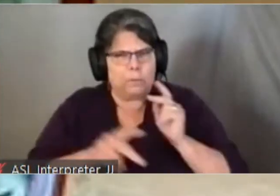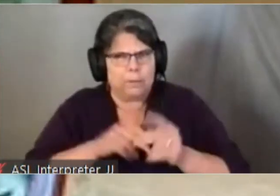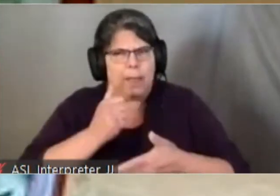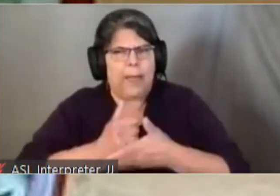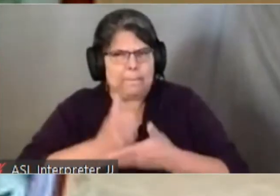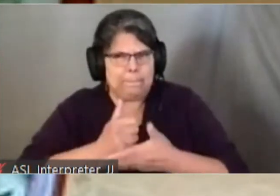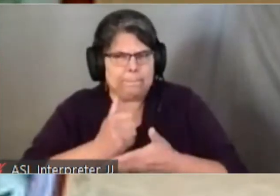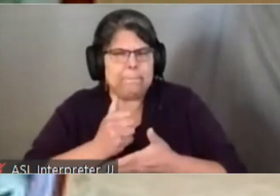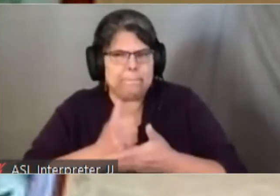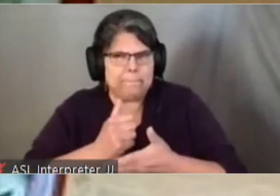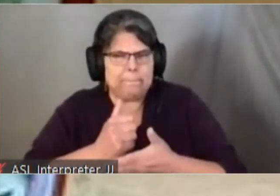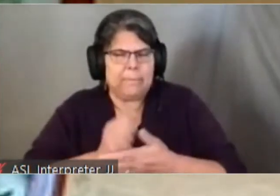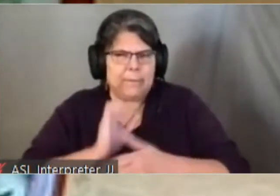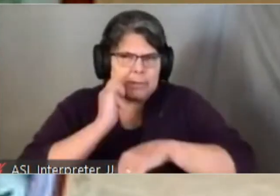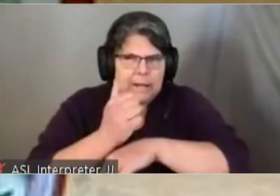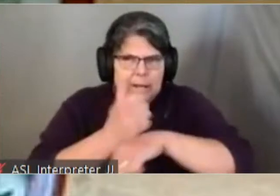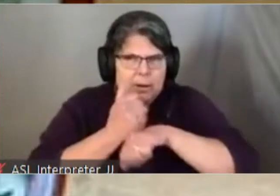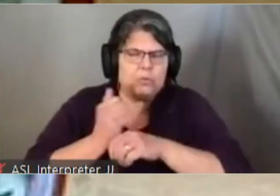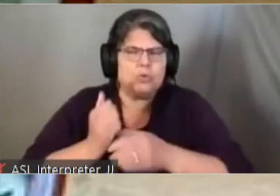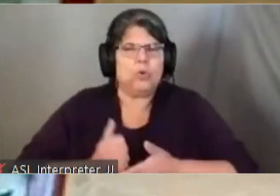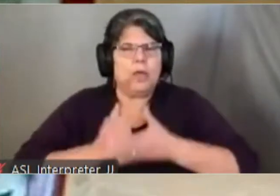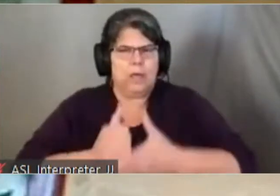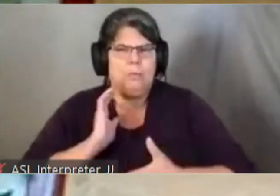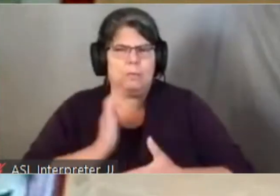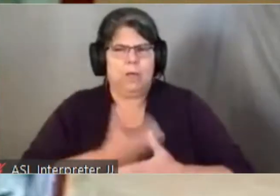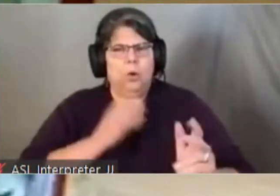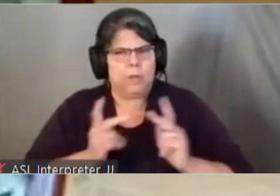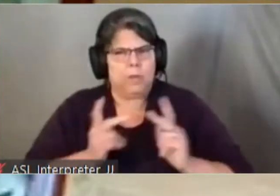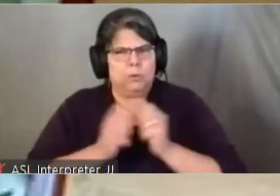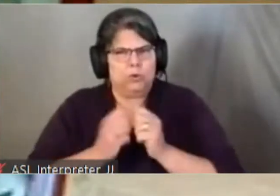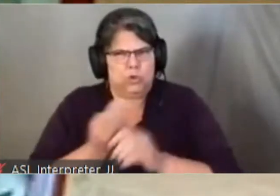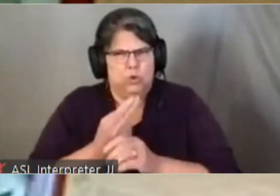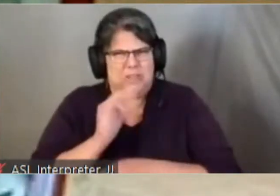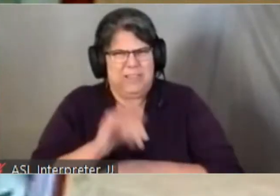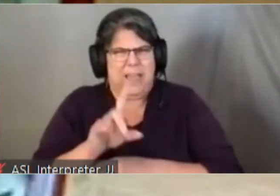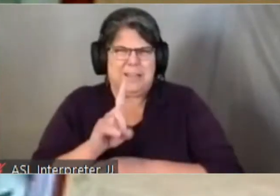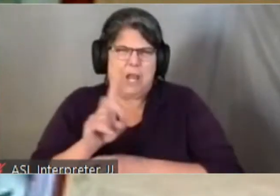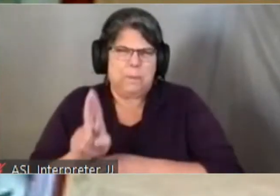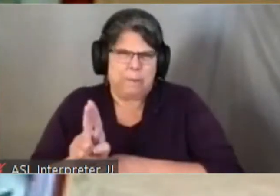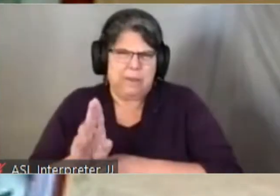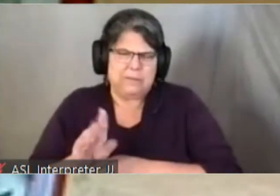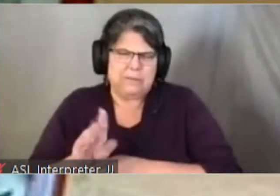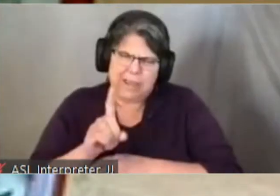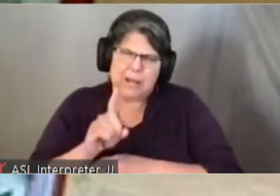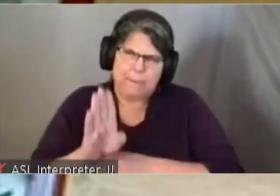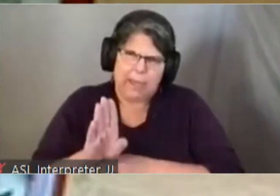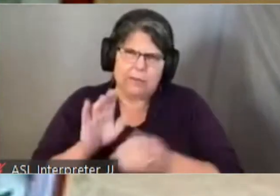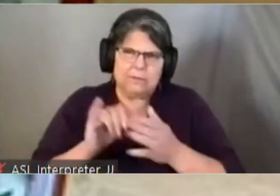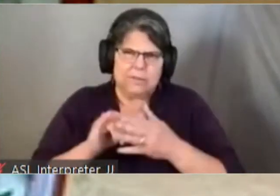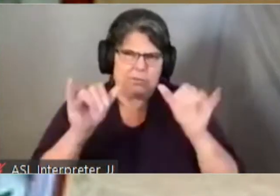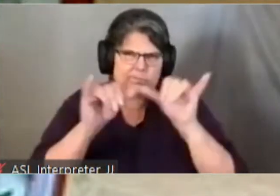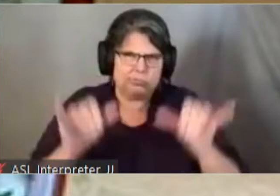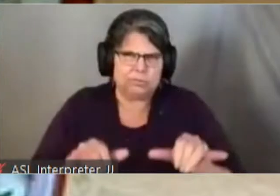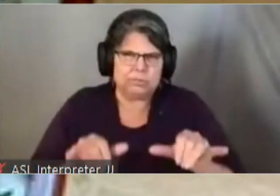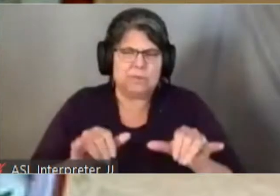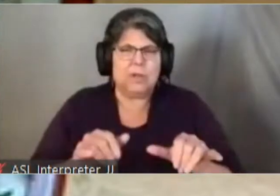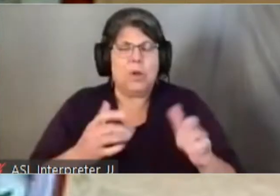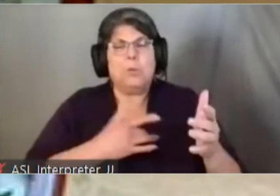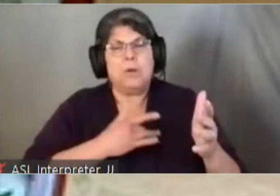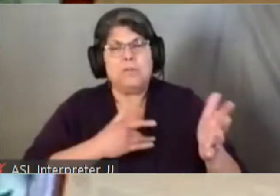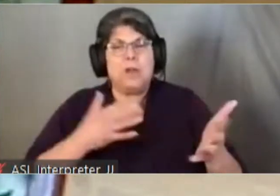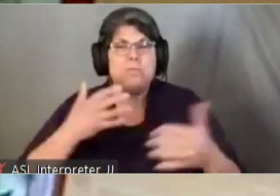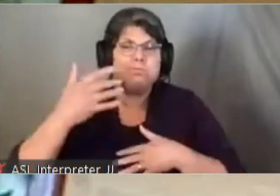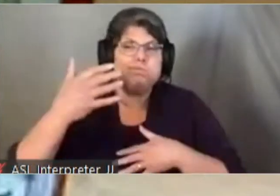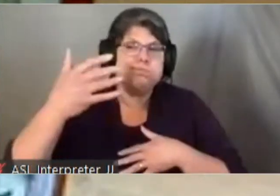to assist others with this particular database. We do think ultimately this will be something that will be very advantageous for